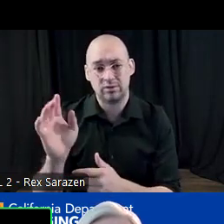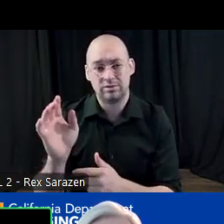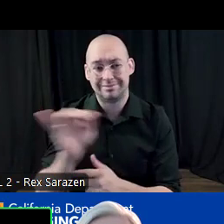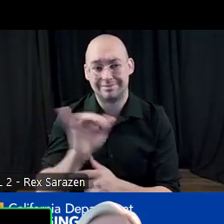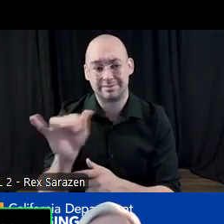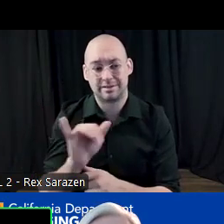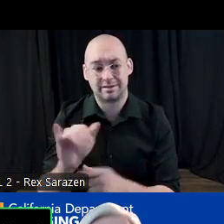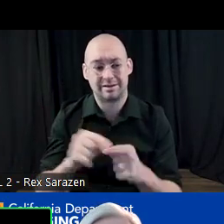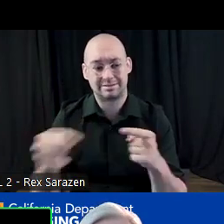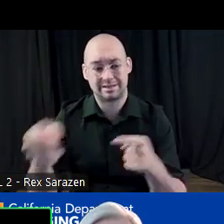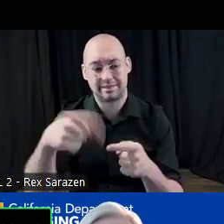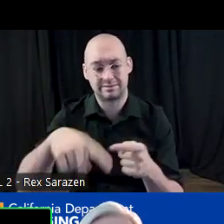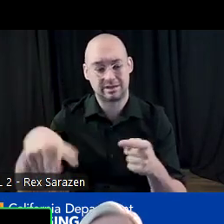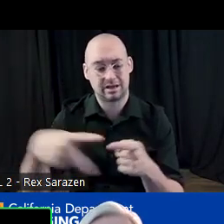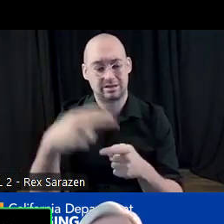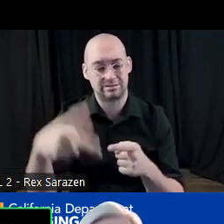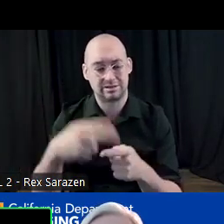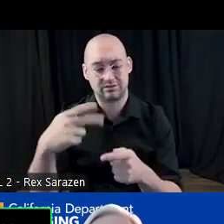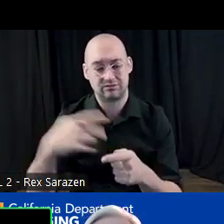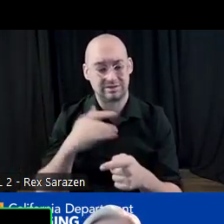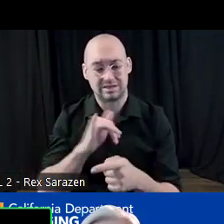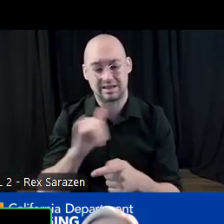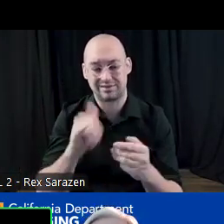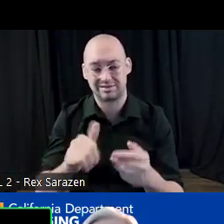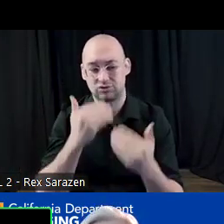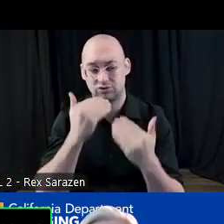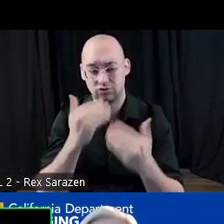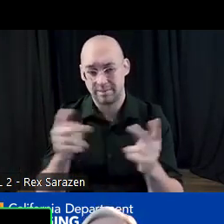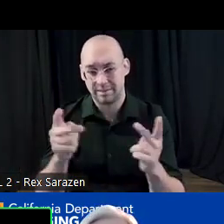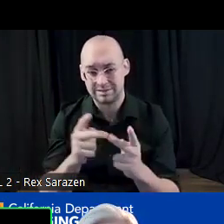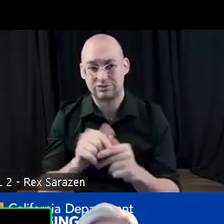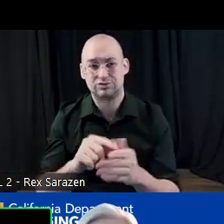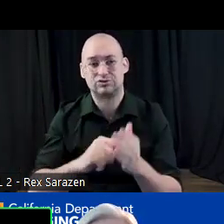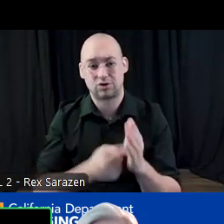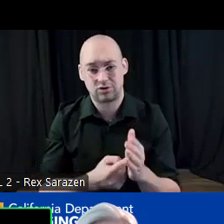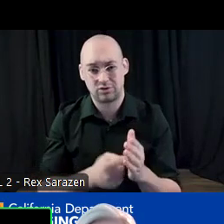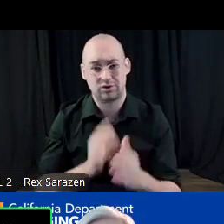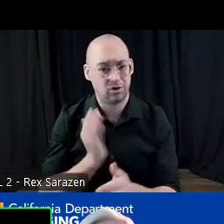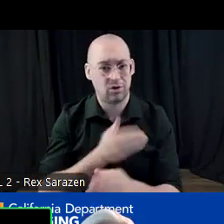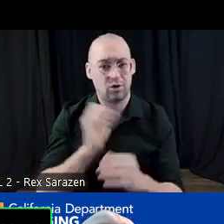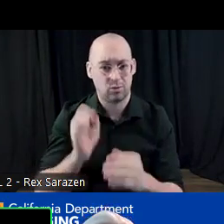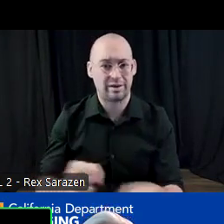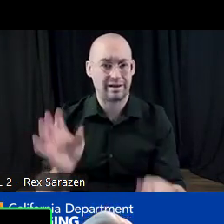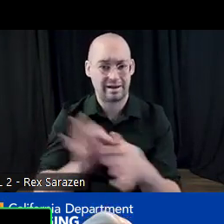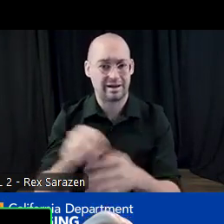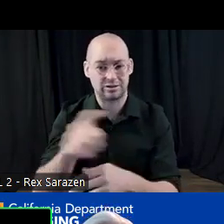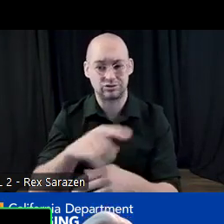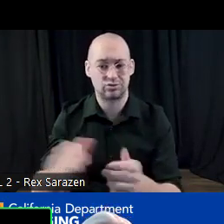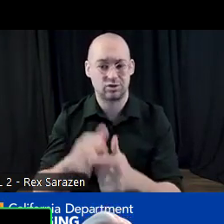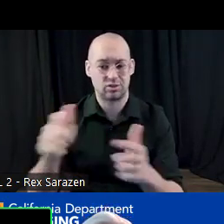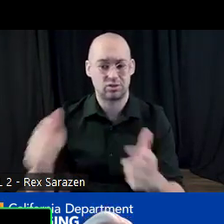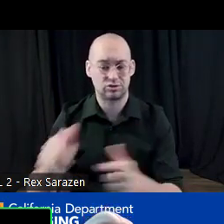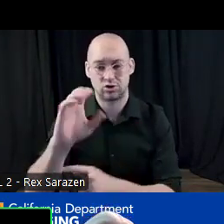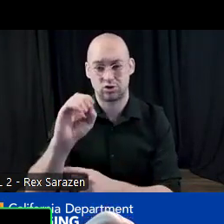these cuts, you know, that's a good place to start, because we can get you connected to the larger coalitions and